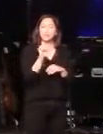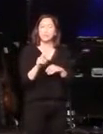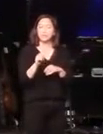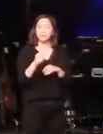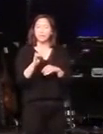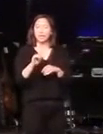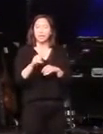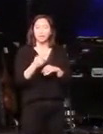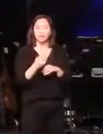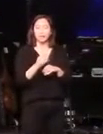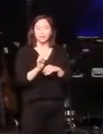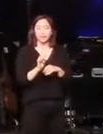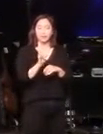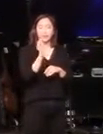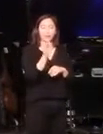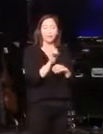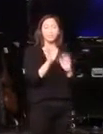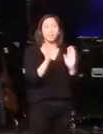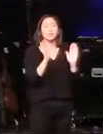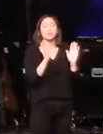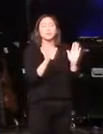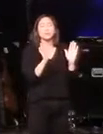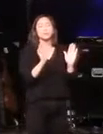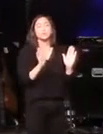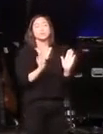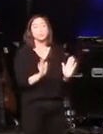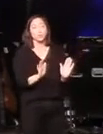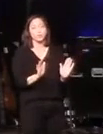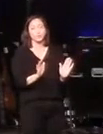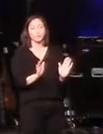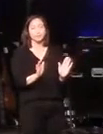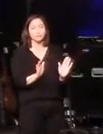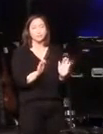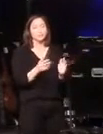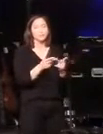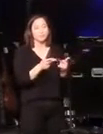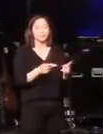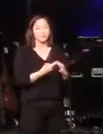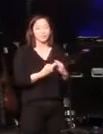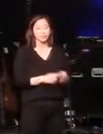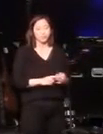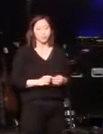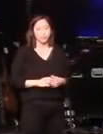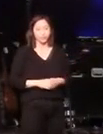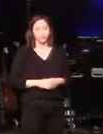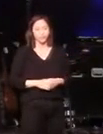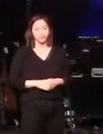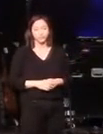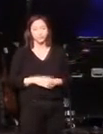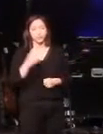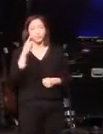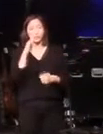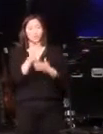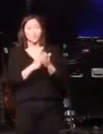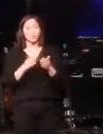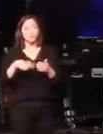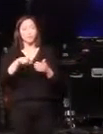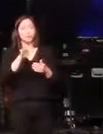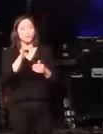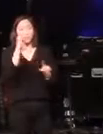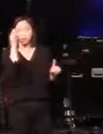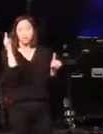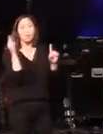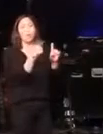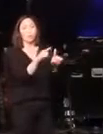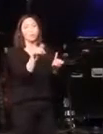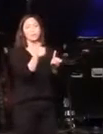is a great, great, great, great placeholder. For some of you, that's a goal to go for. And for some of